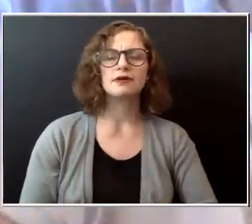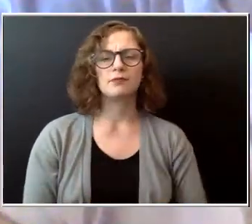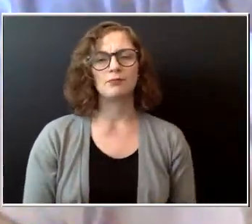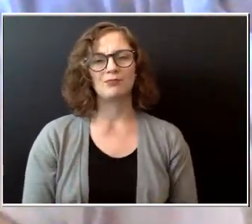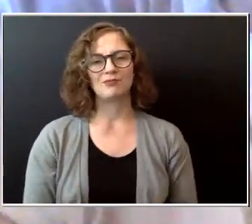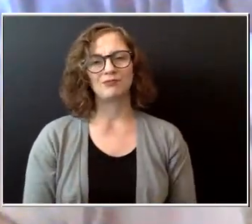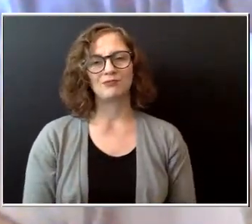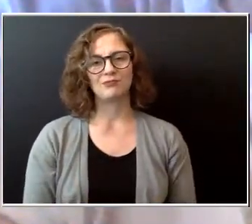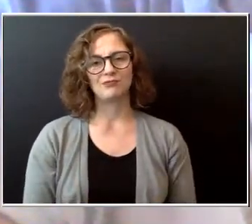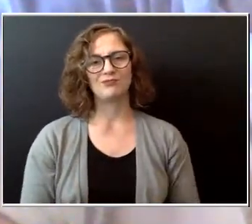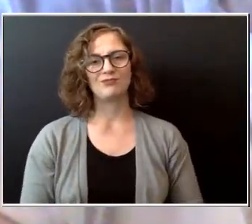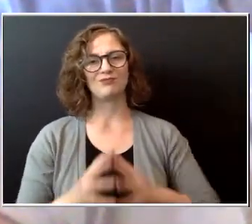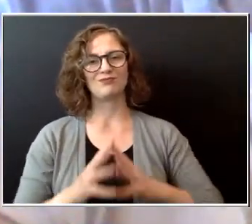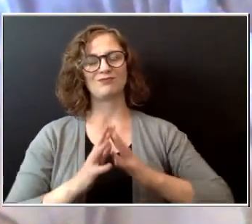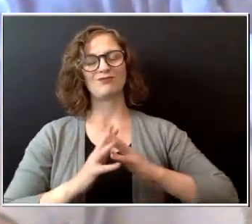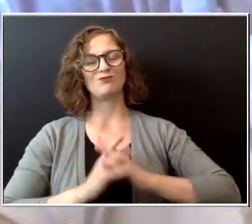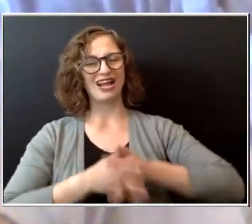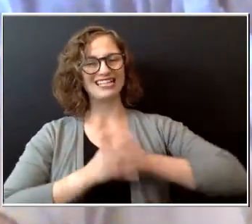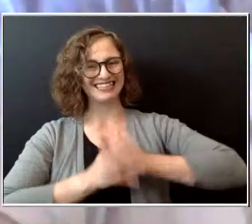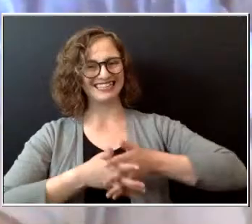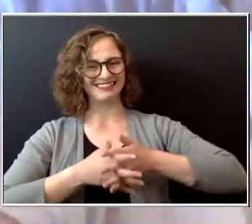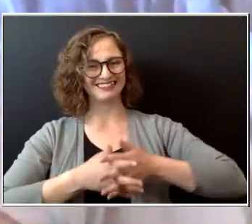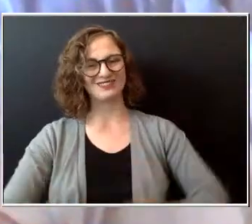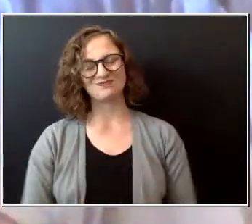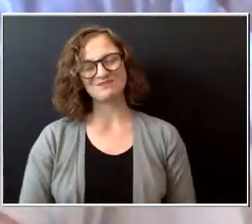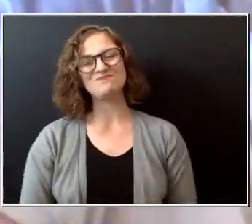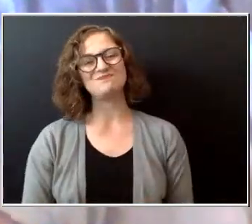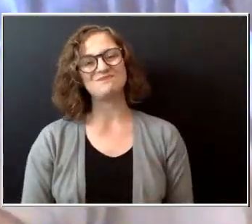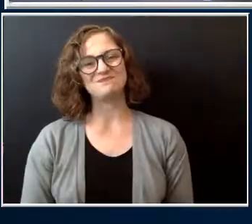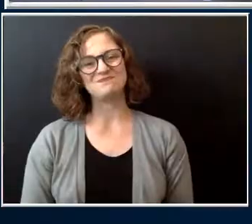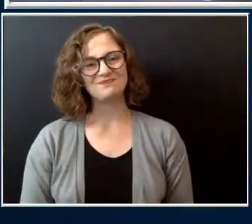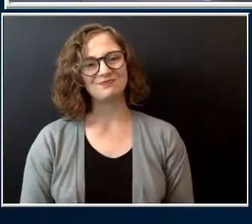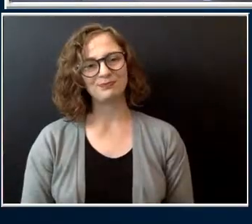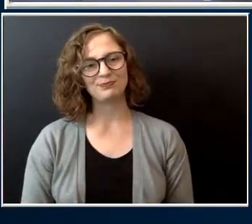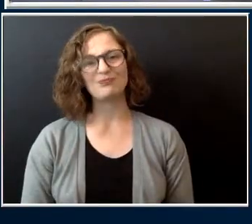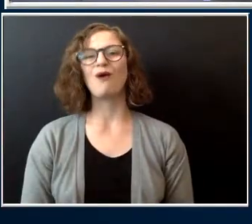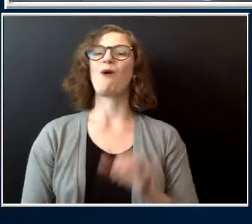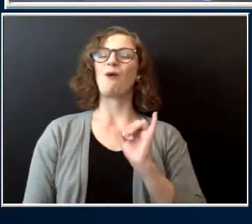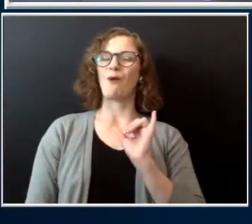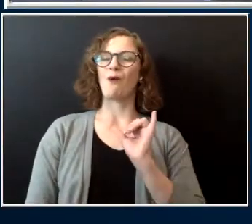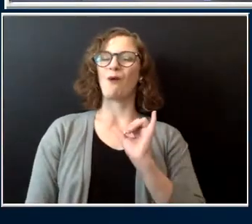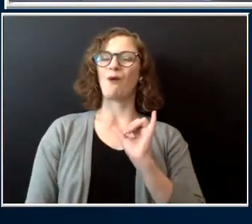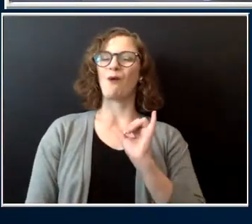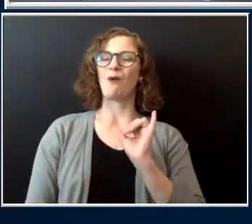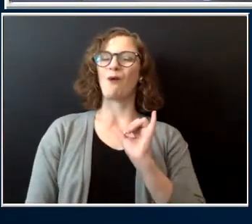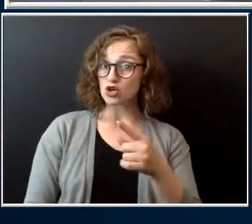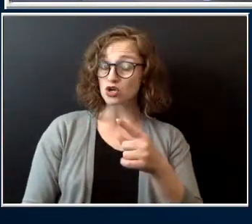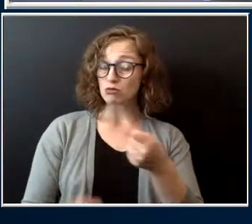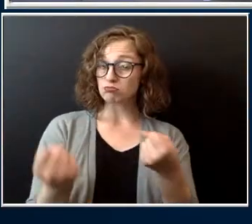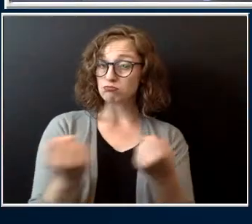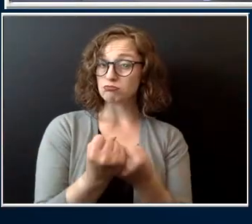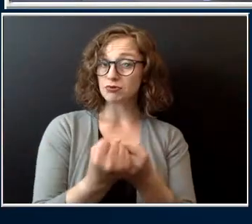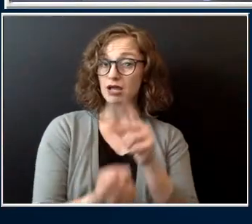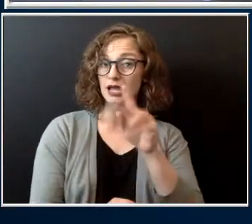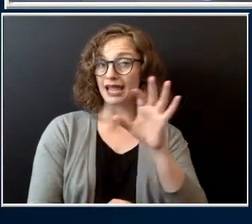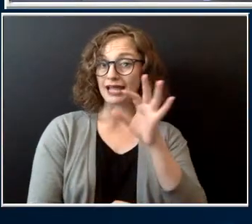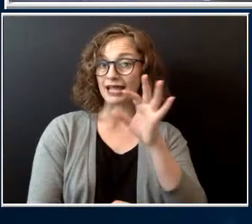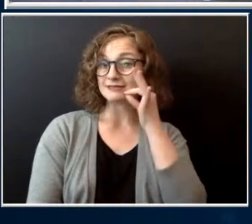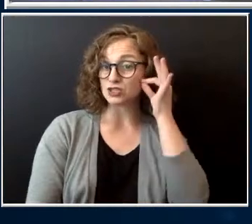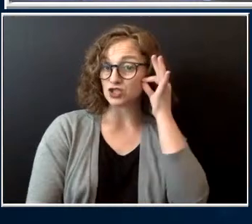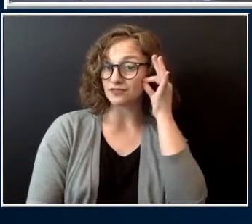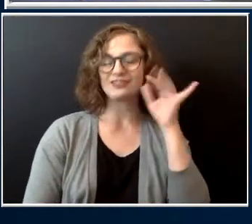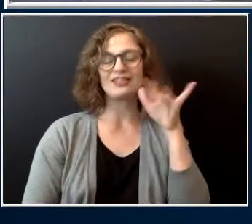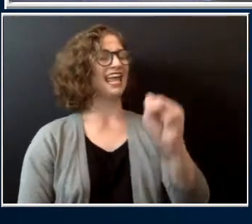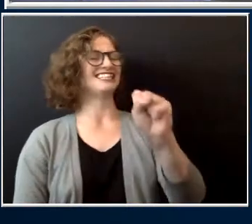Wrestling is my favorite. Awesome. And are you a Kansas City Chiefs fan? Yes. Yeah. Okay,